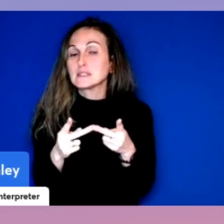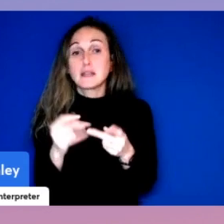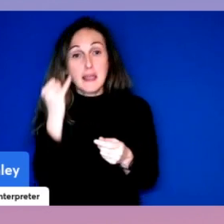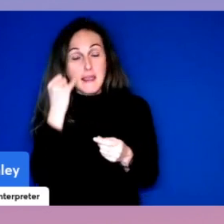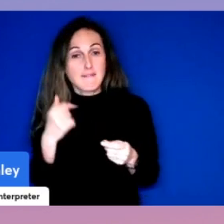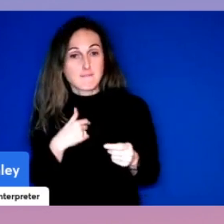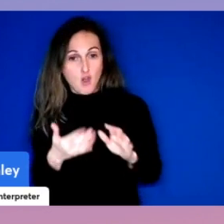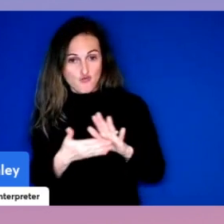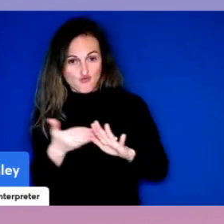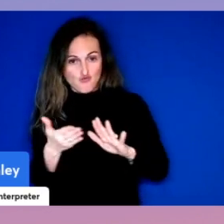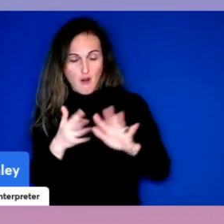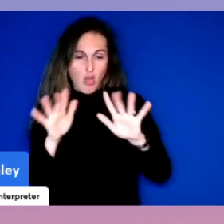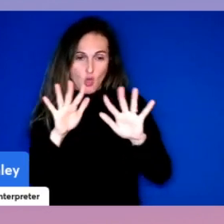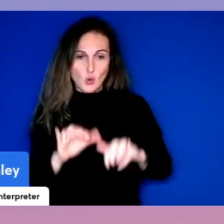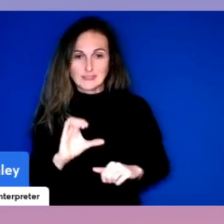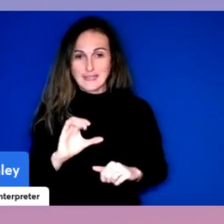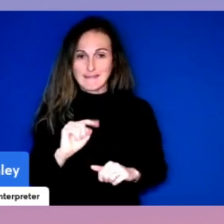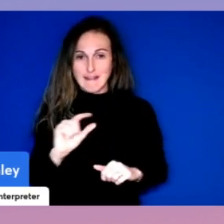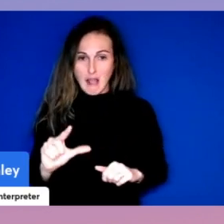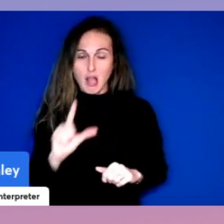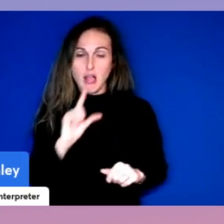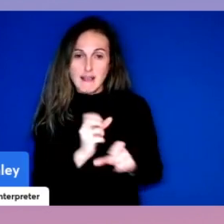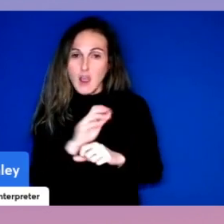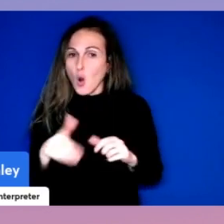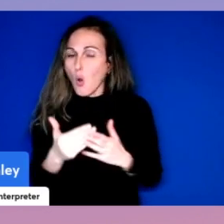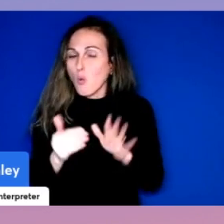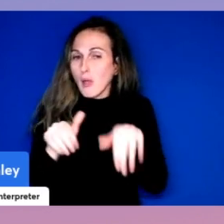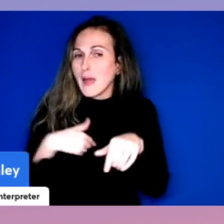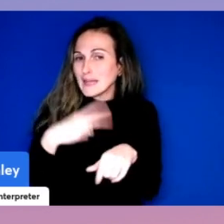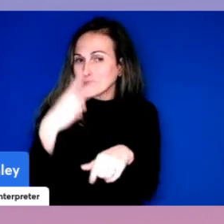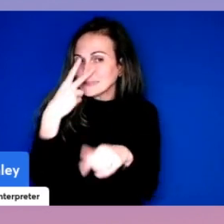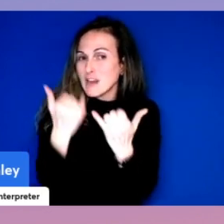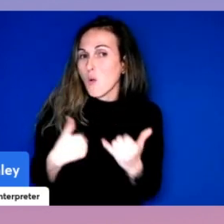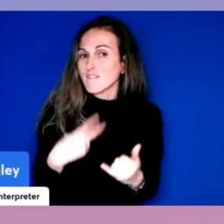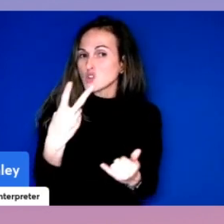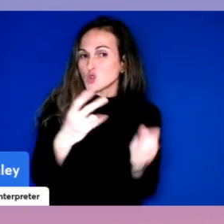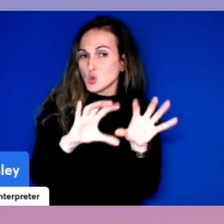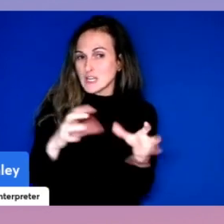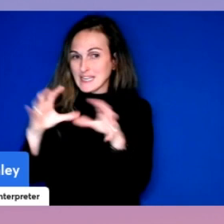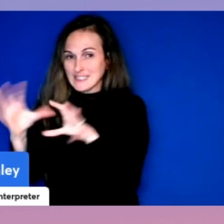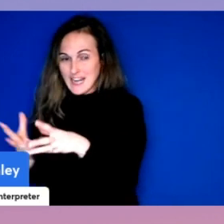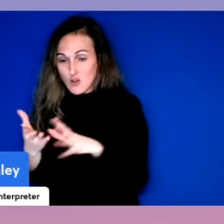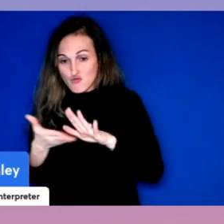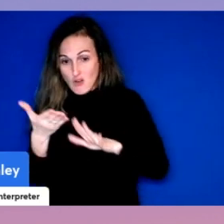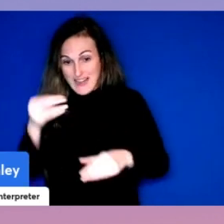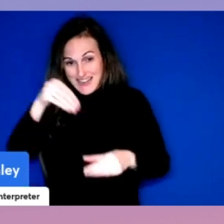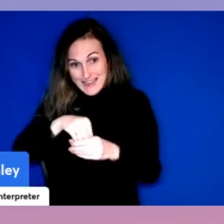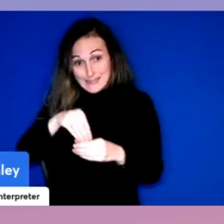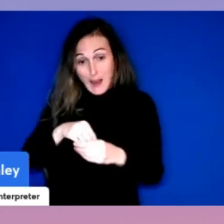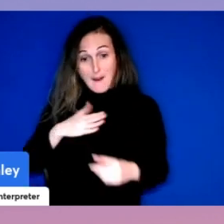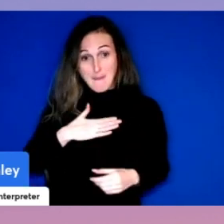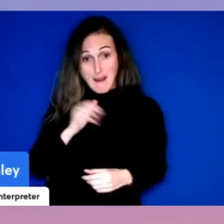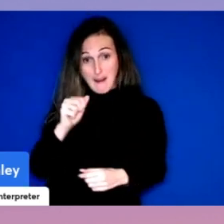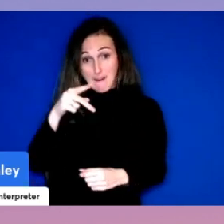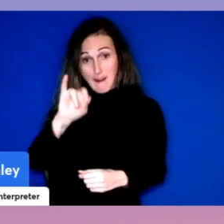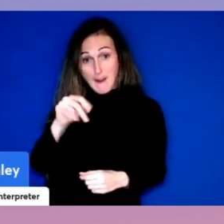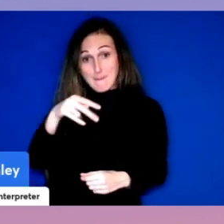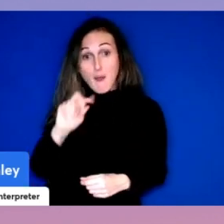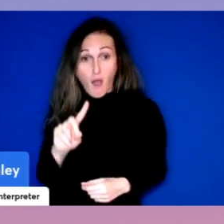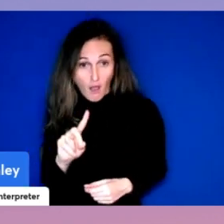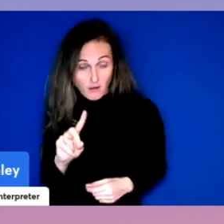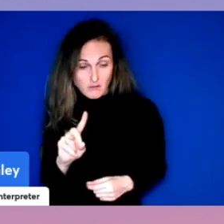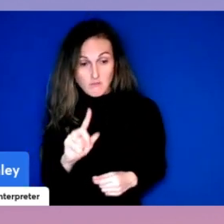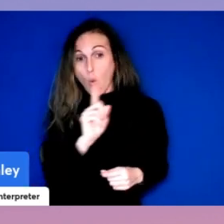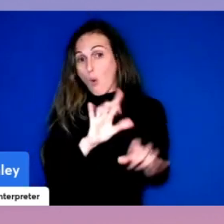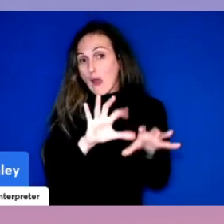run kubectl get all, I can see now there are two containers running inside of my API pod. One is for